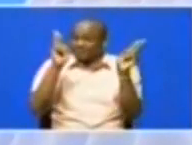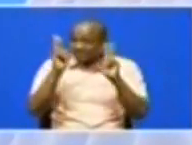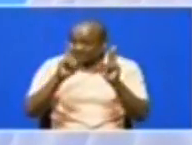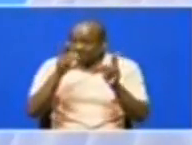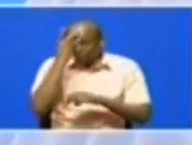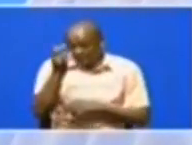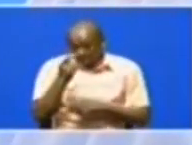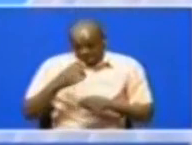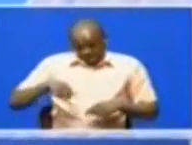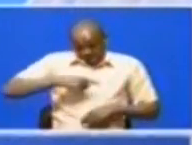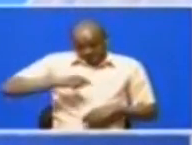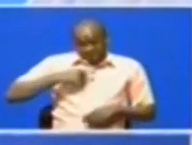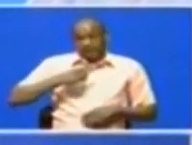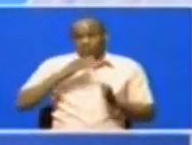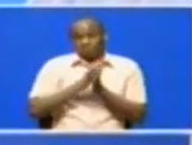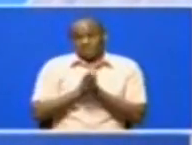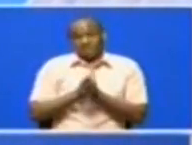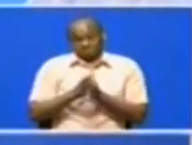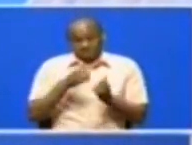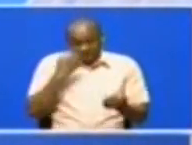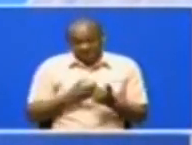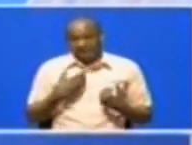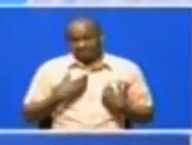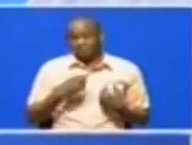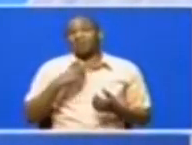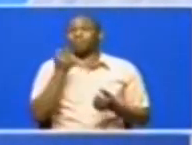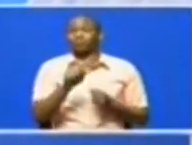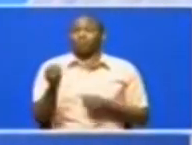because some of us are now battle hardened. I can go back to kupigwa.